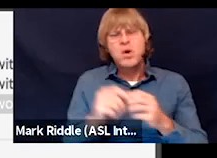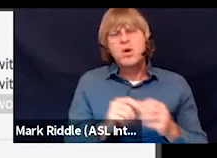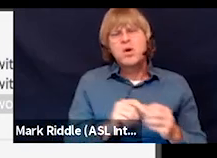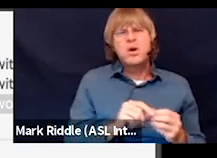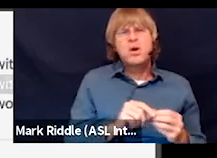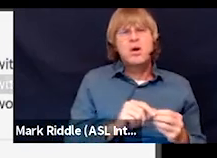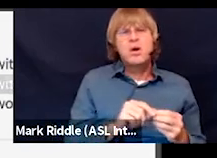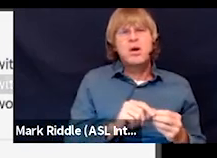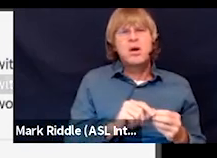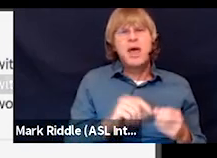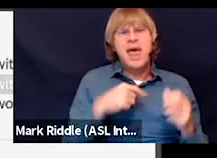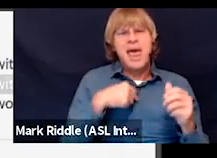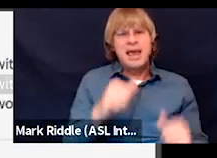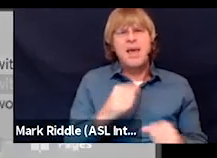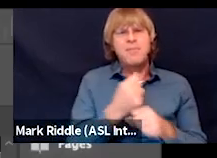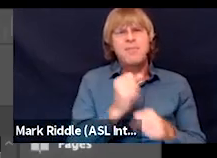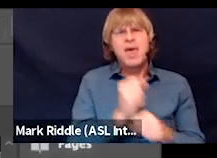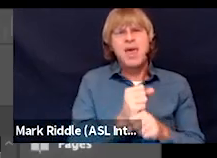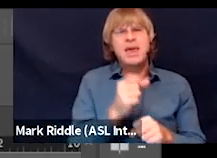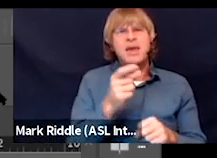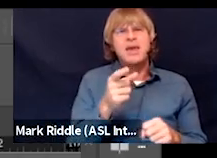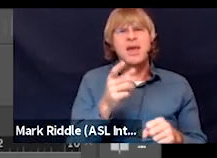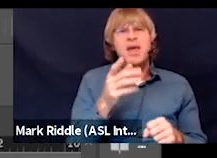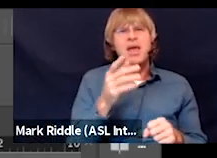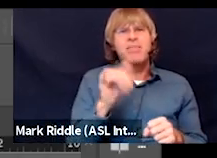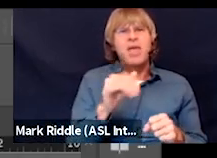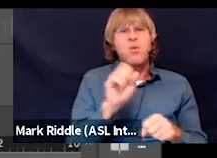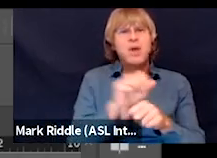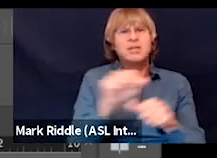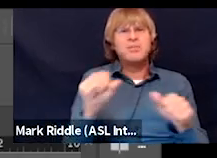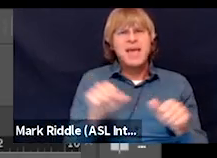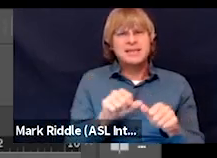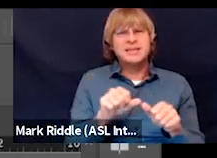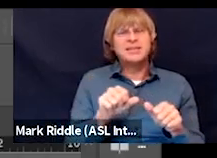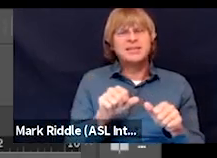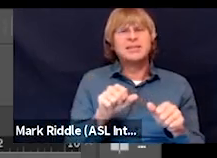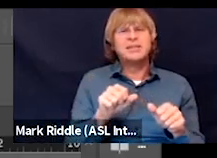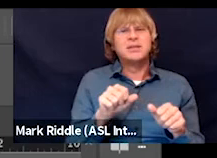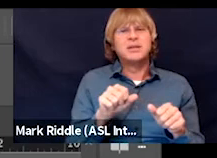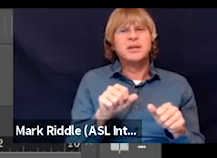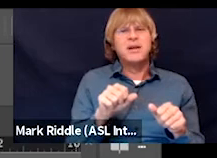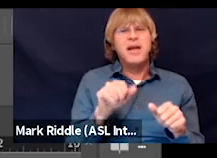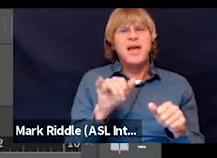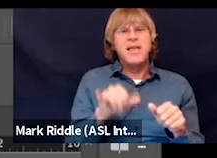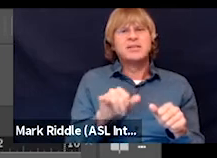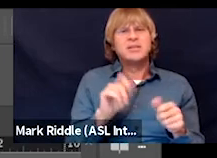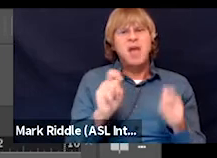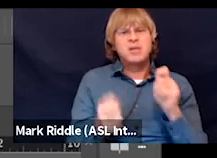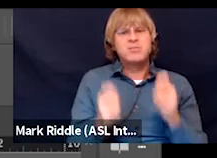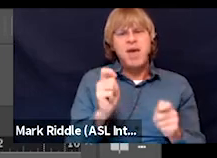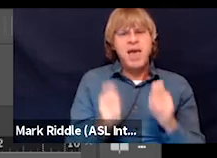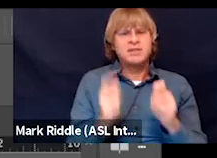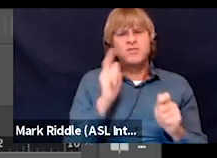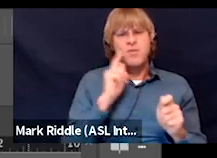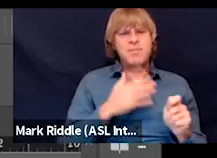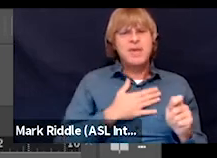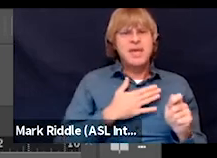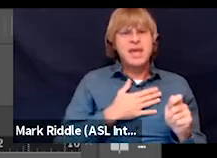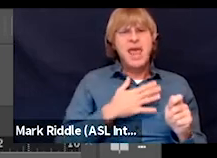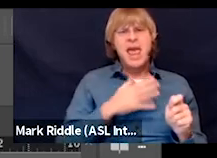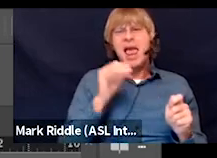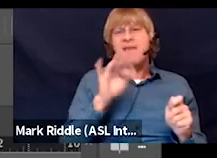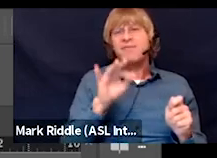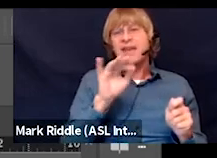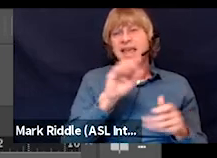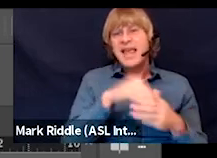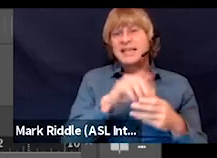I can make a workspace that is customized for me. And guess what? If InDesign